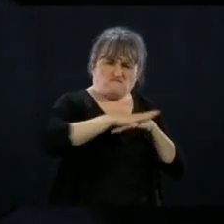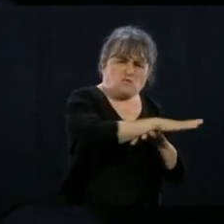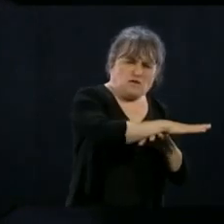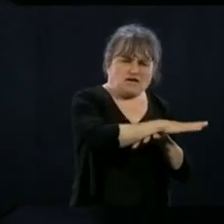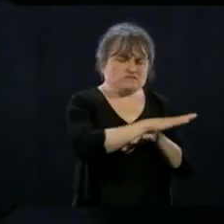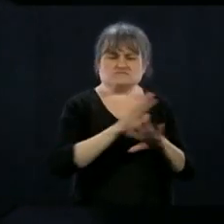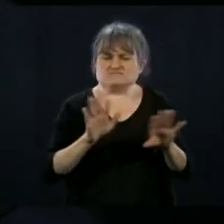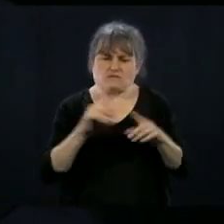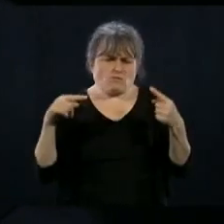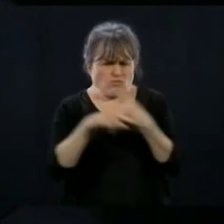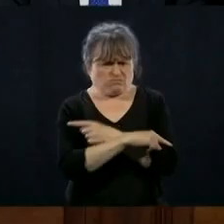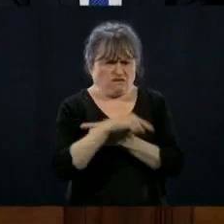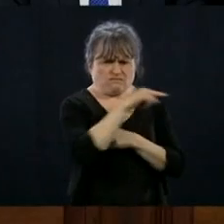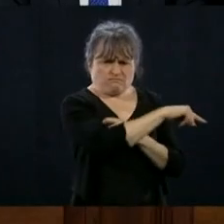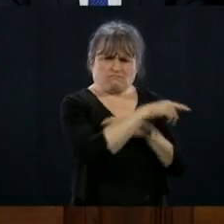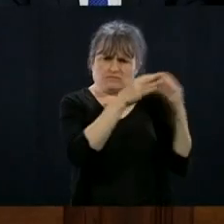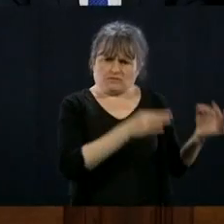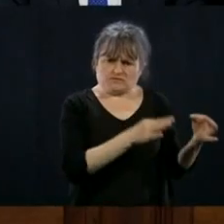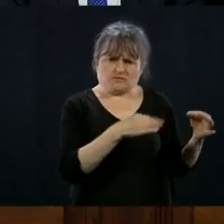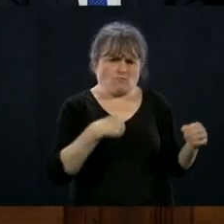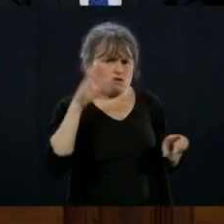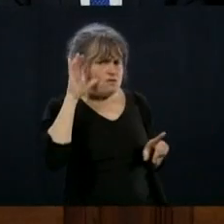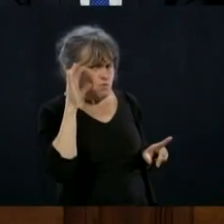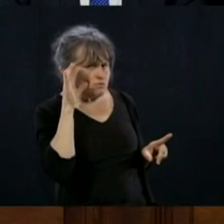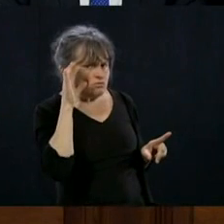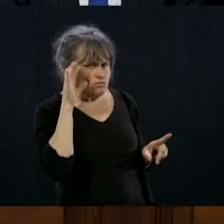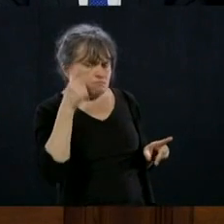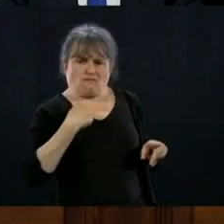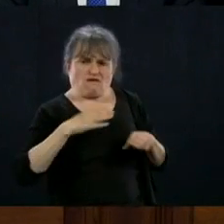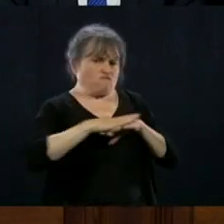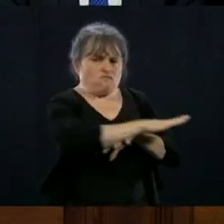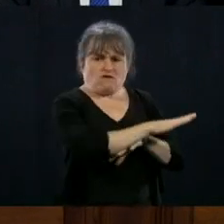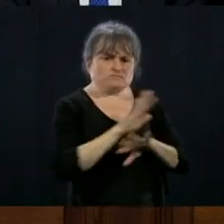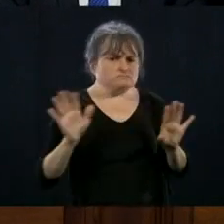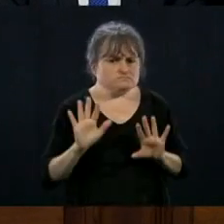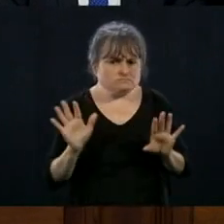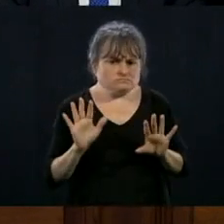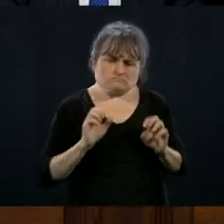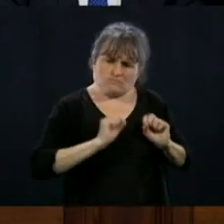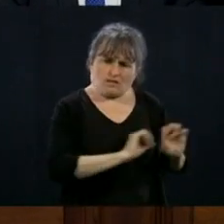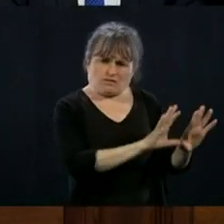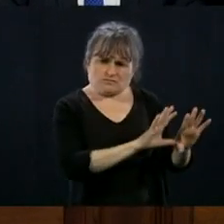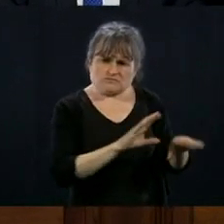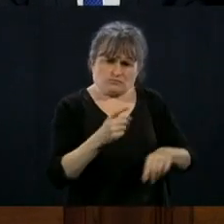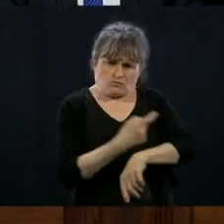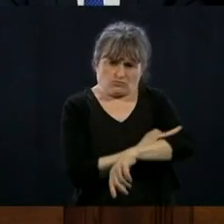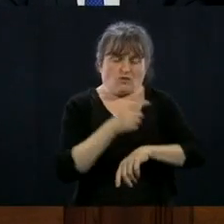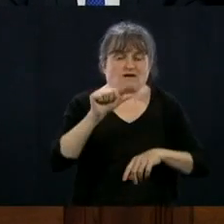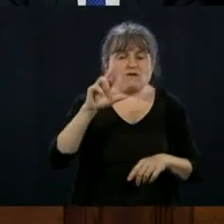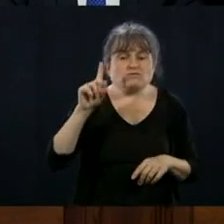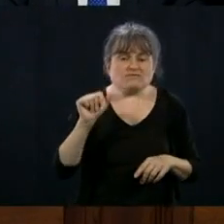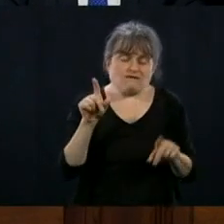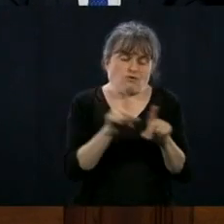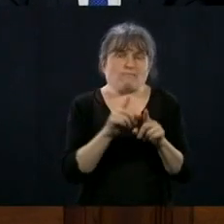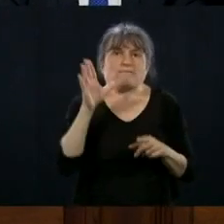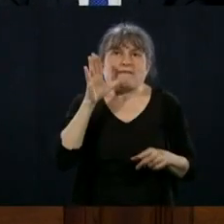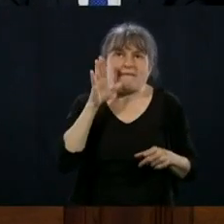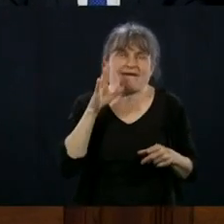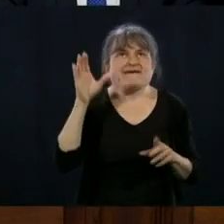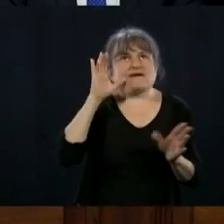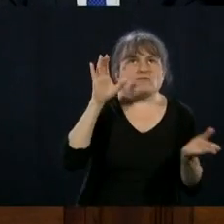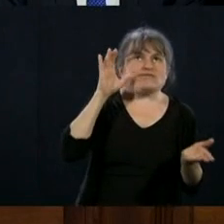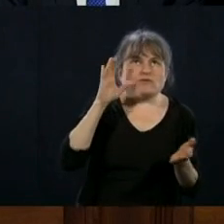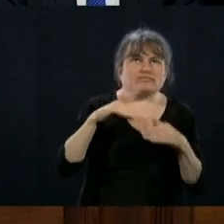I find myself very docile. I am myself very docile in relation to Dr. Arruda. I listen to him as if he were